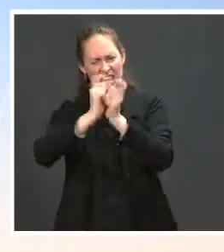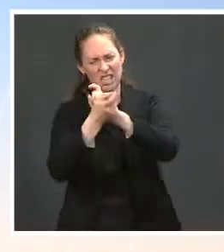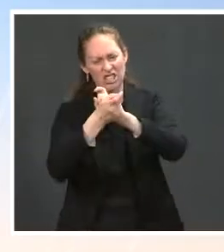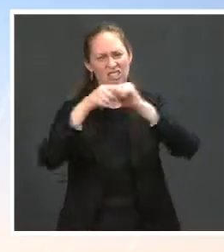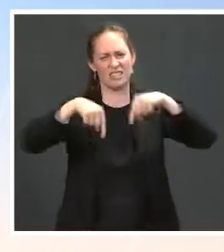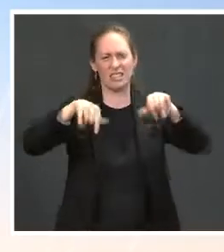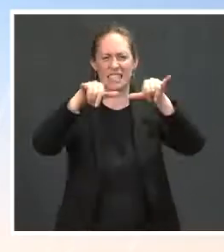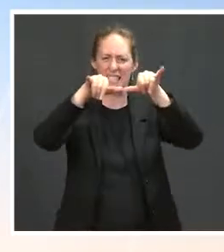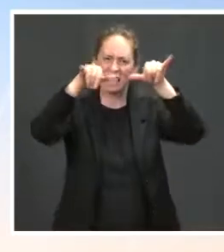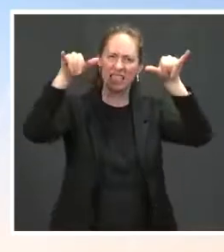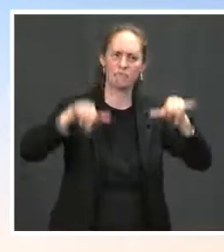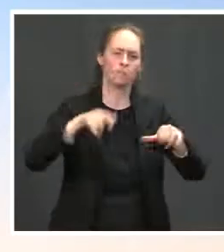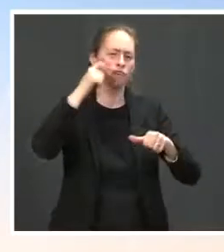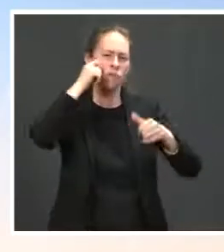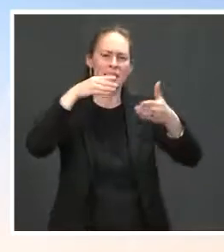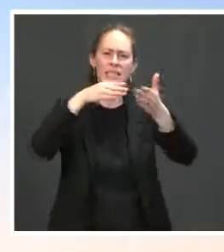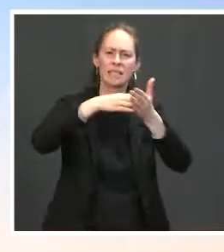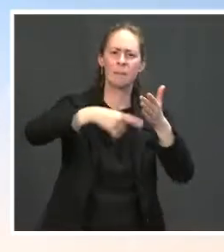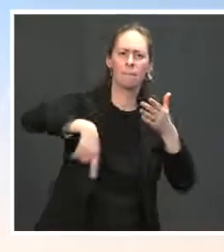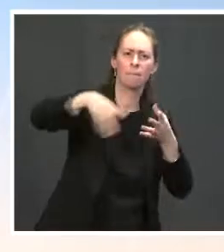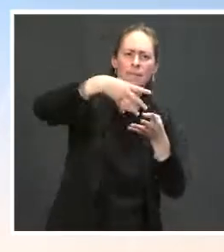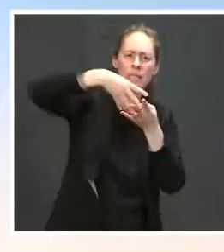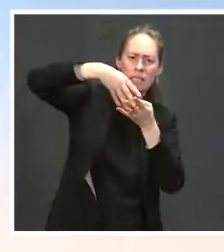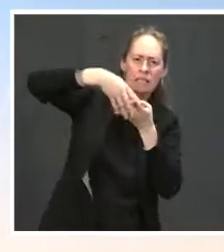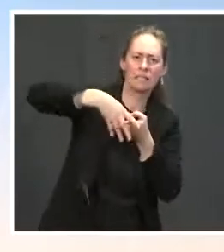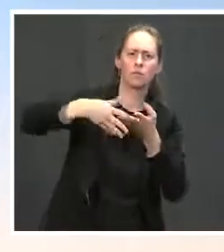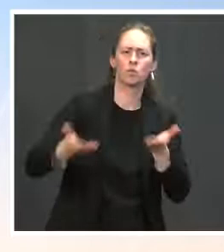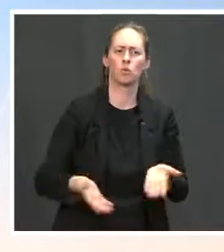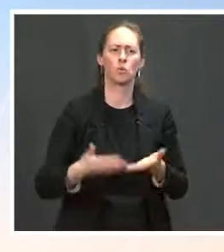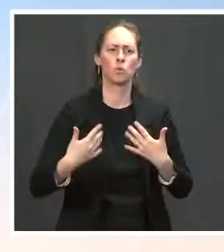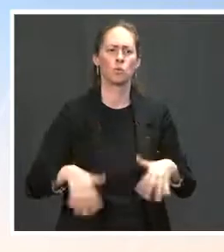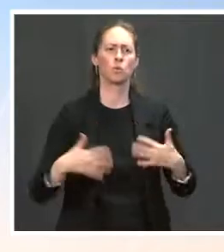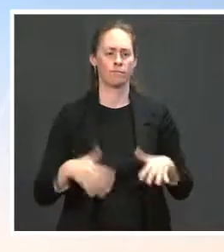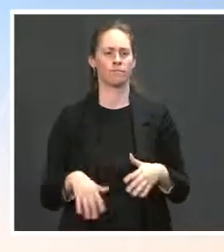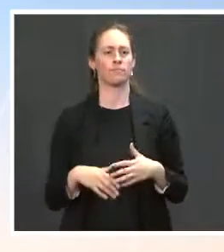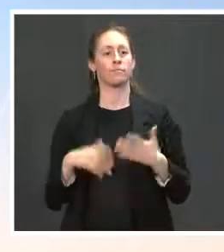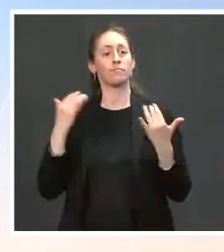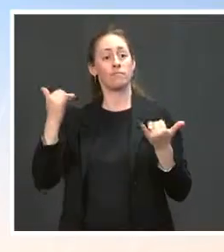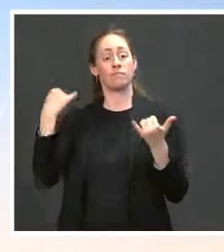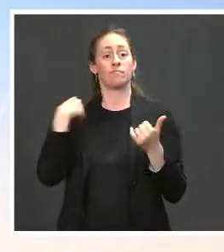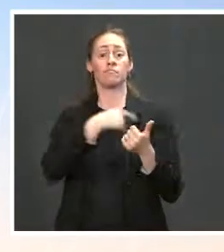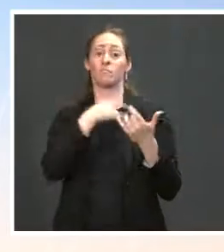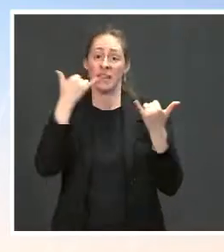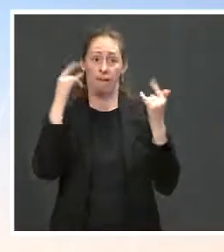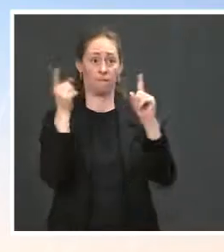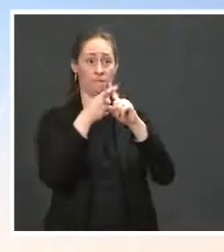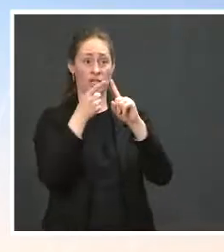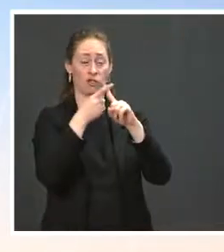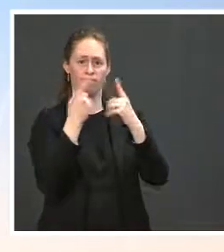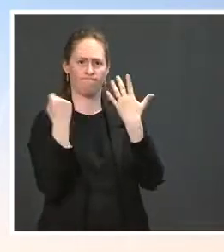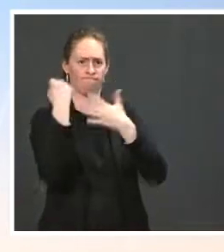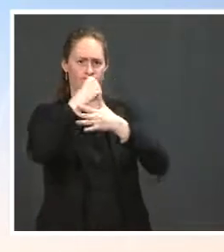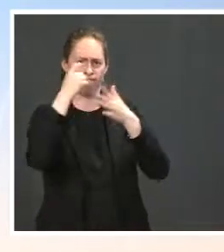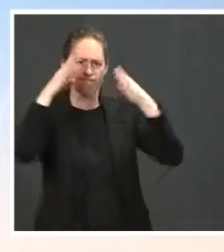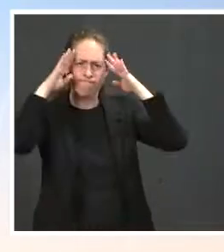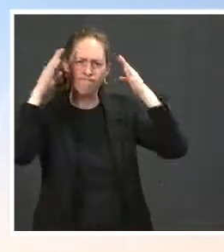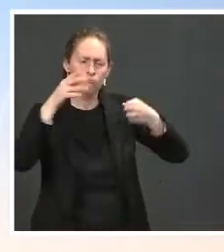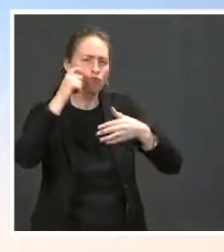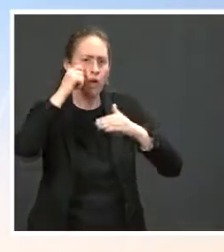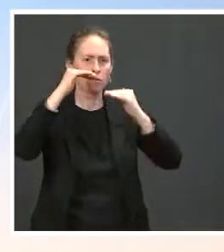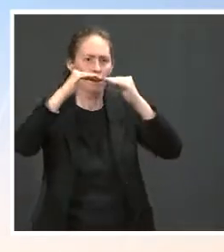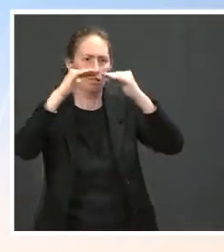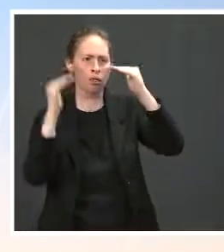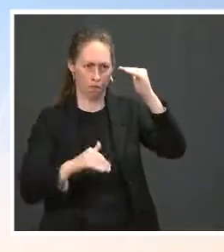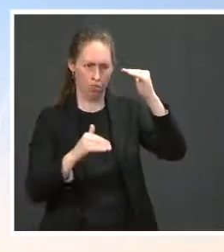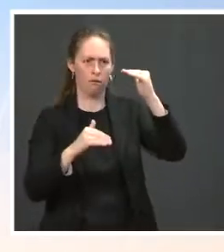one of the president's core objectives is addressing racial injustice in this country, not just through his rhetoric, but through his actions. And